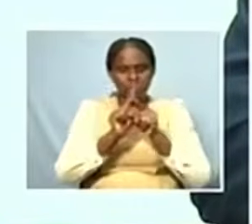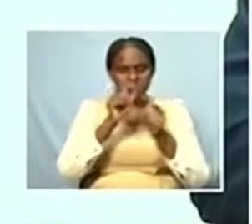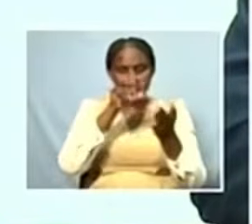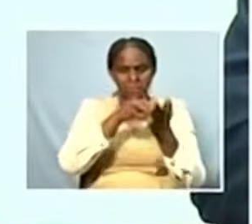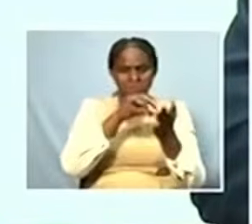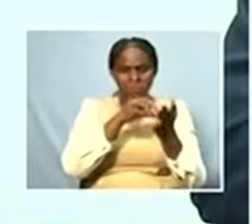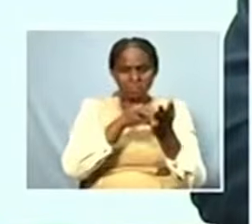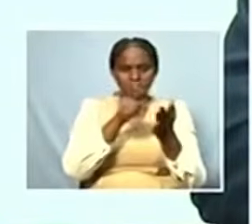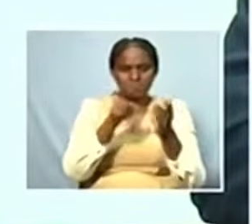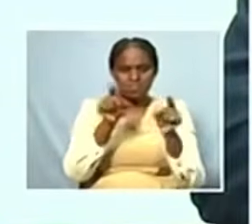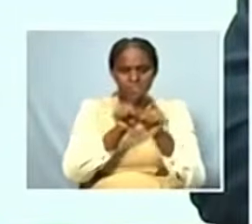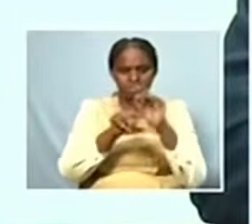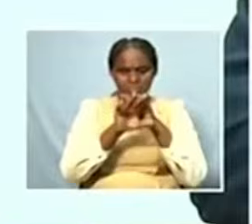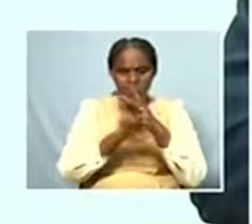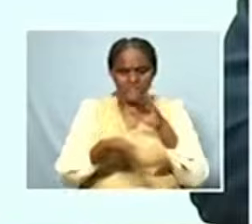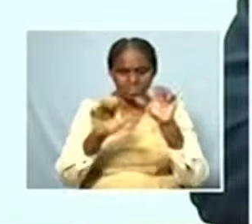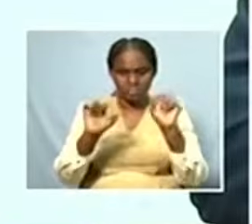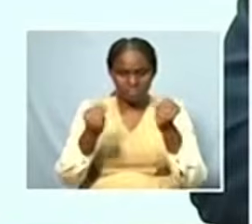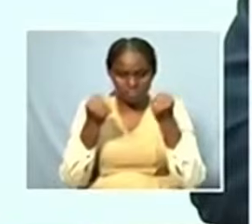cases are under litigation.